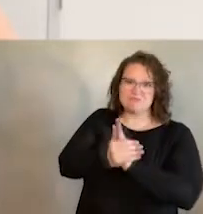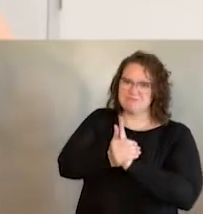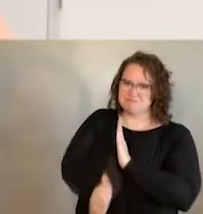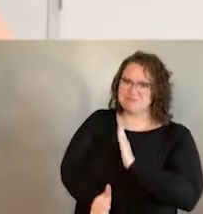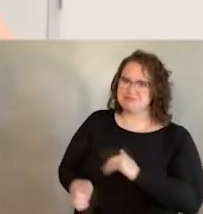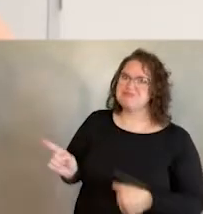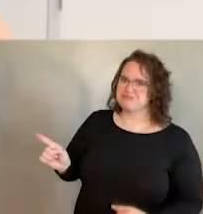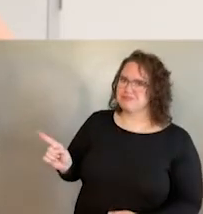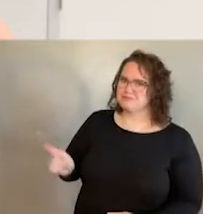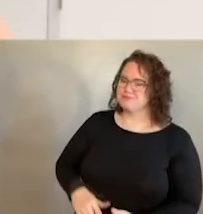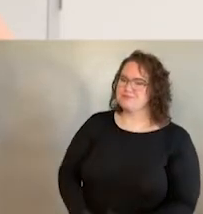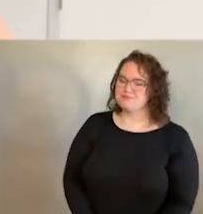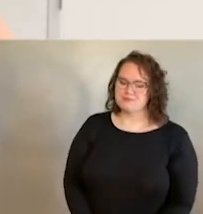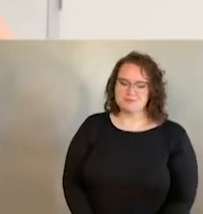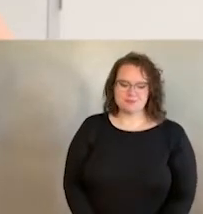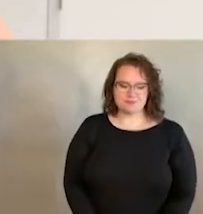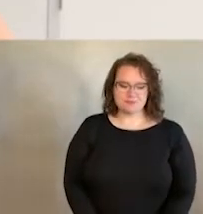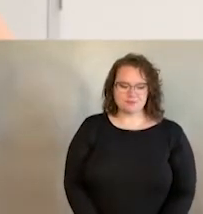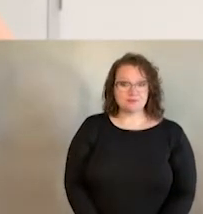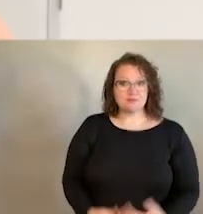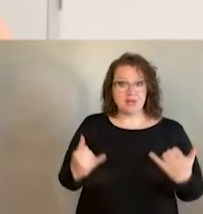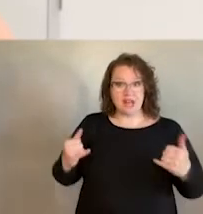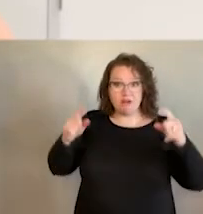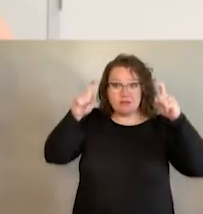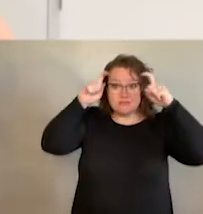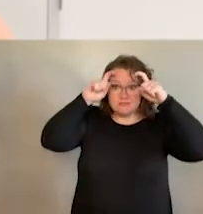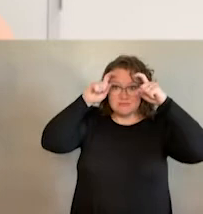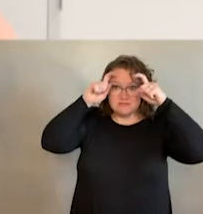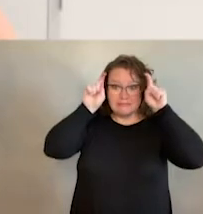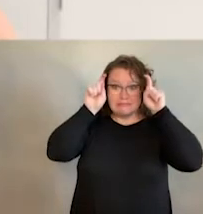And we need some eyebrows.